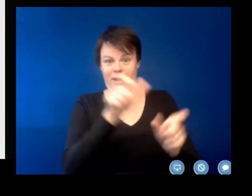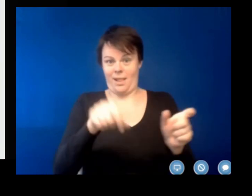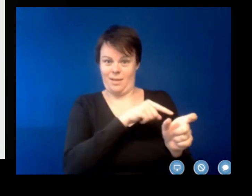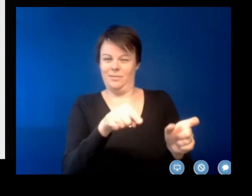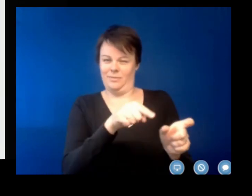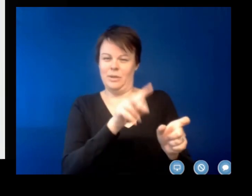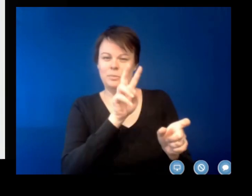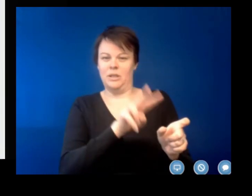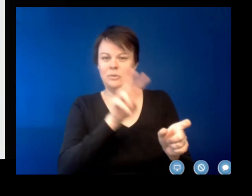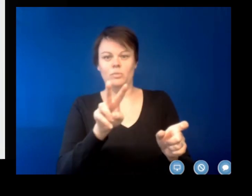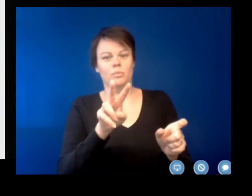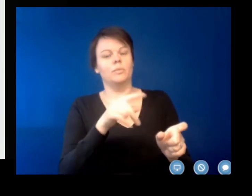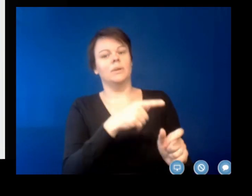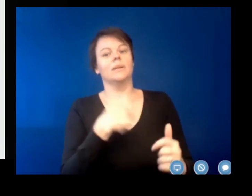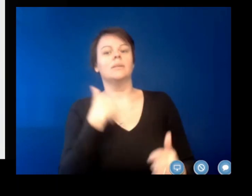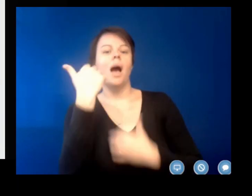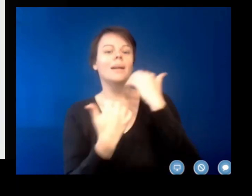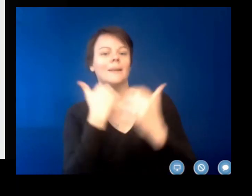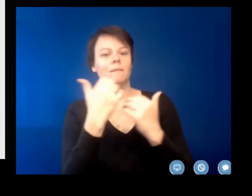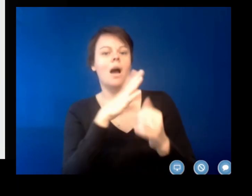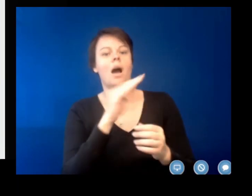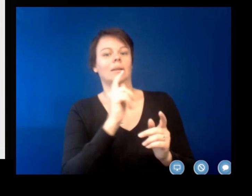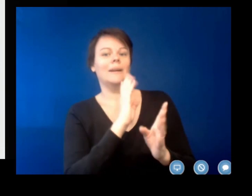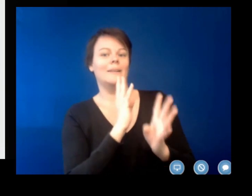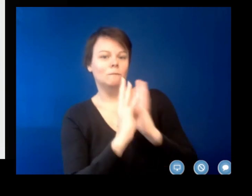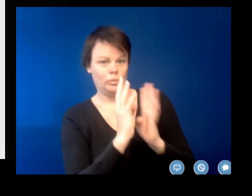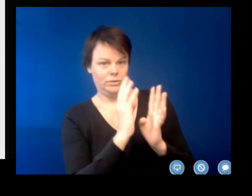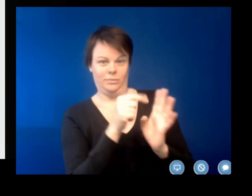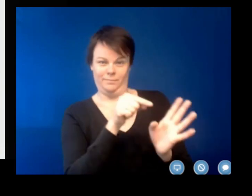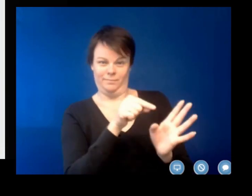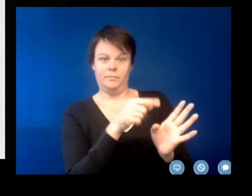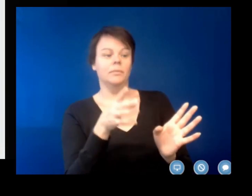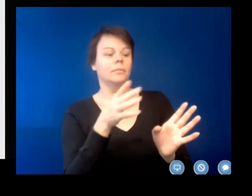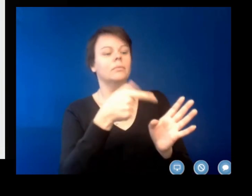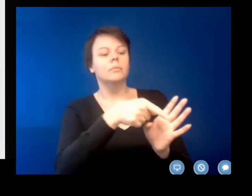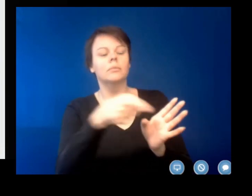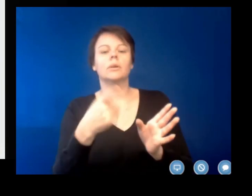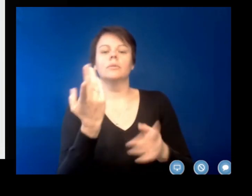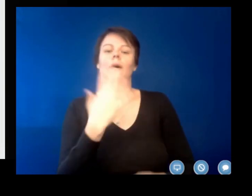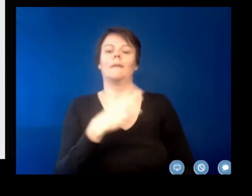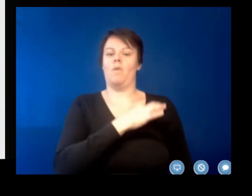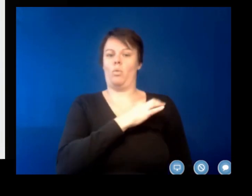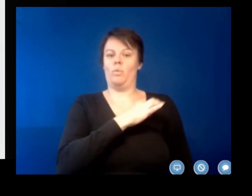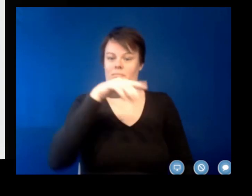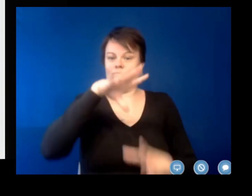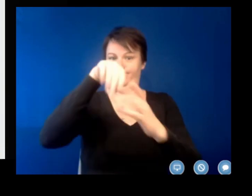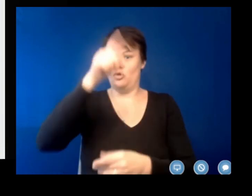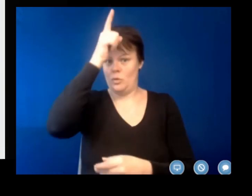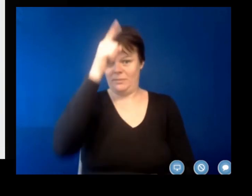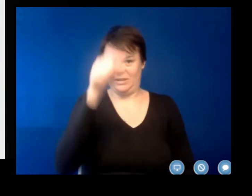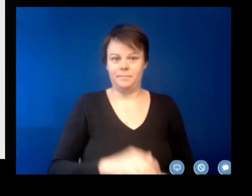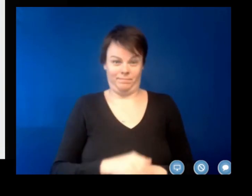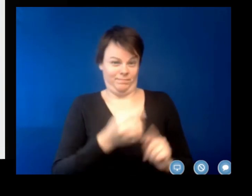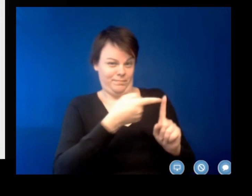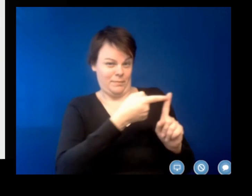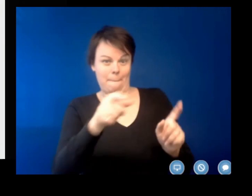25 years old from 3 countries, Germany, Rwanda, and Bolivia. And we looked from people going from Germany out